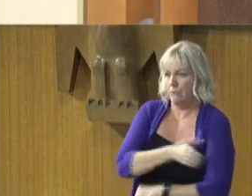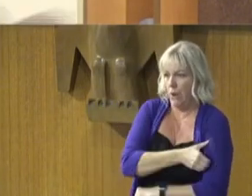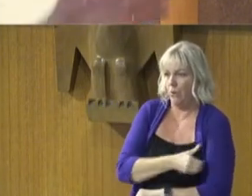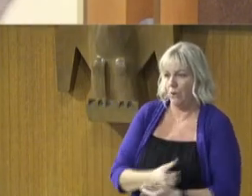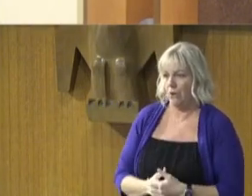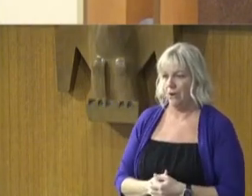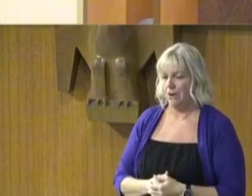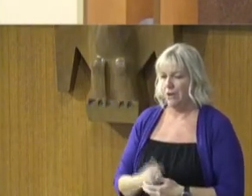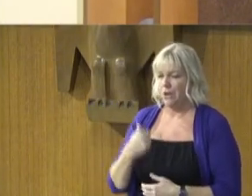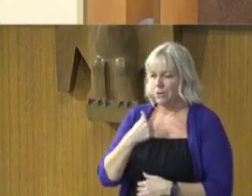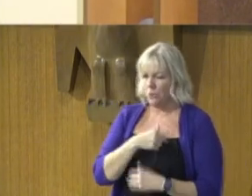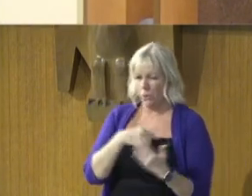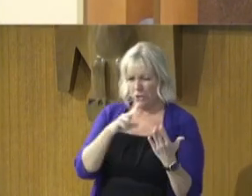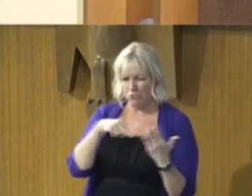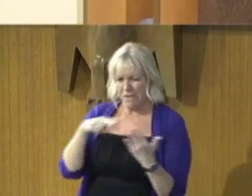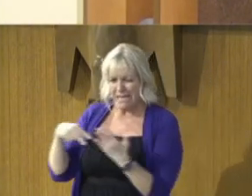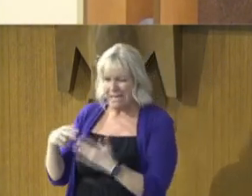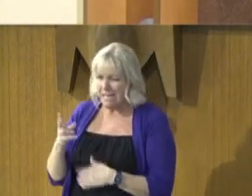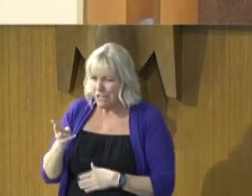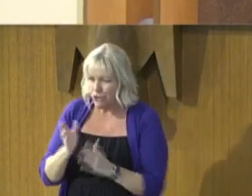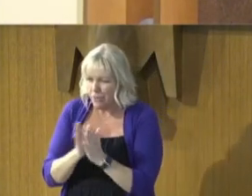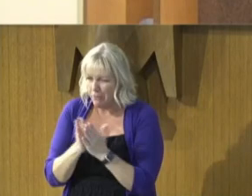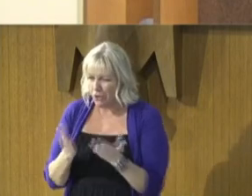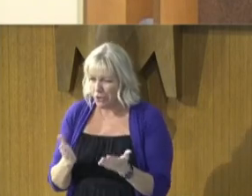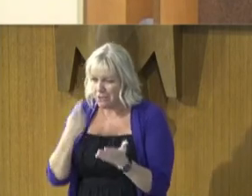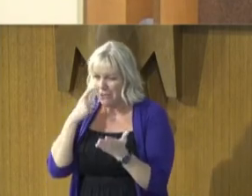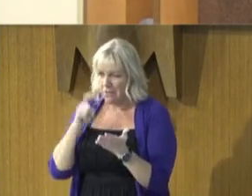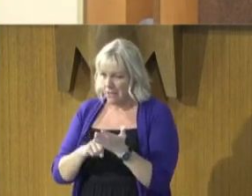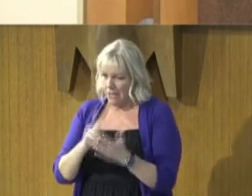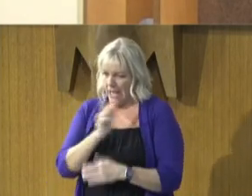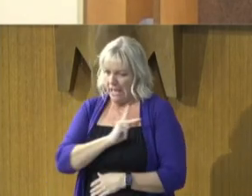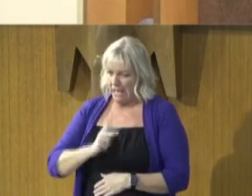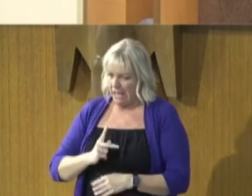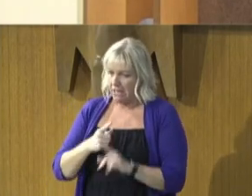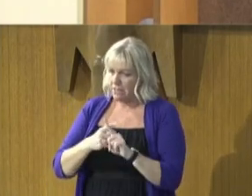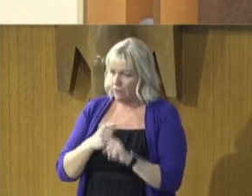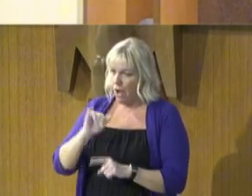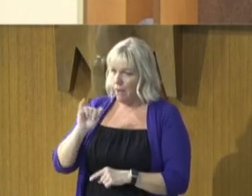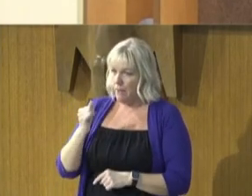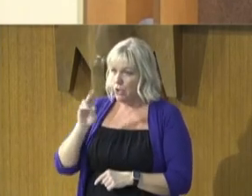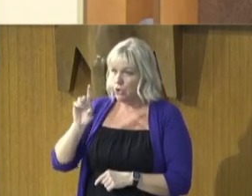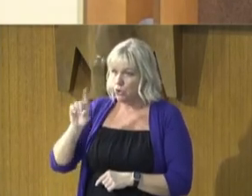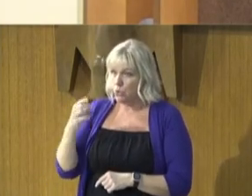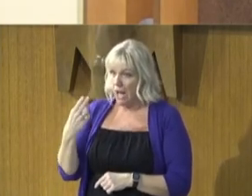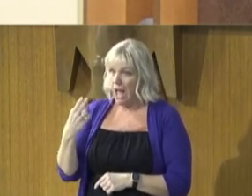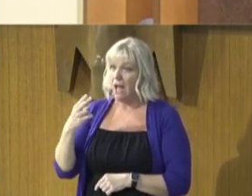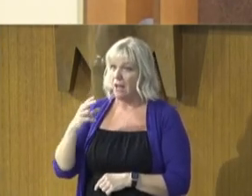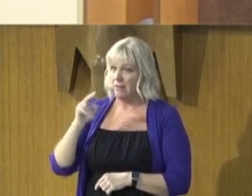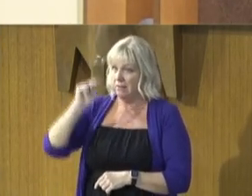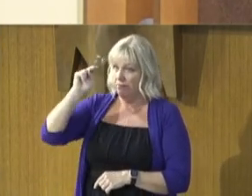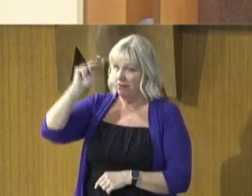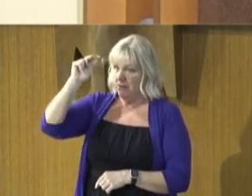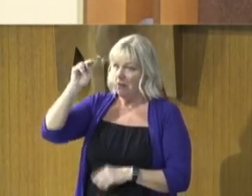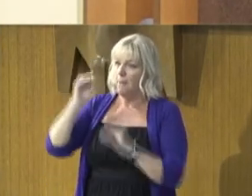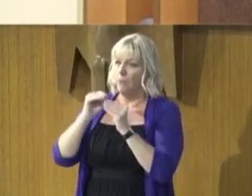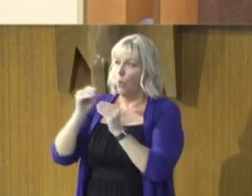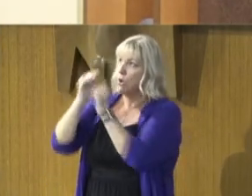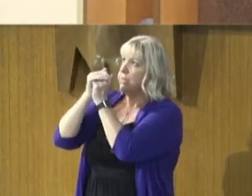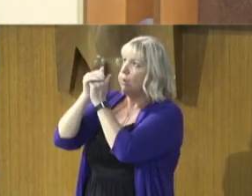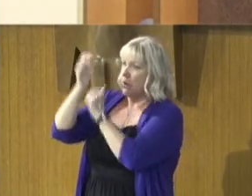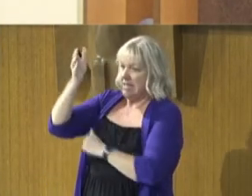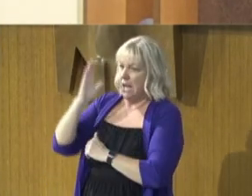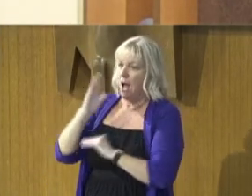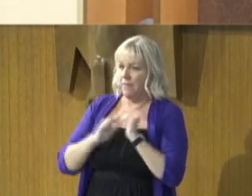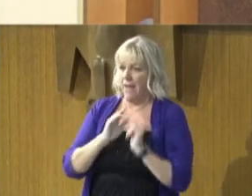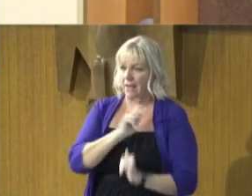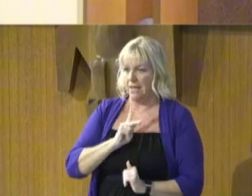When you read through the historical books, you find that by and large, the kings of Judah are a lot more devoted to God than the kings of Israel. The Bible